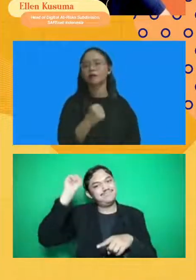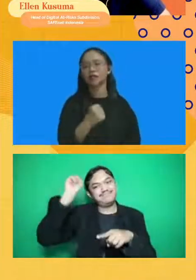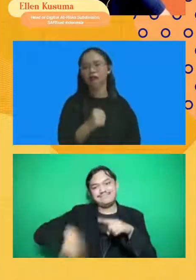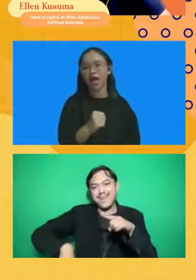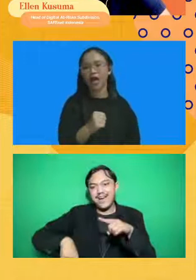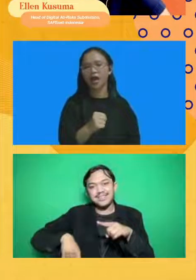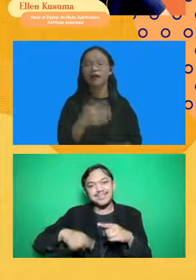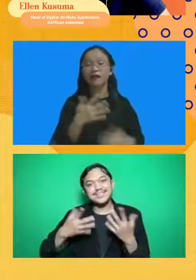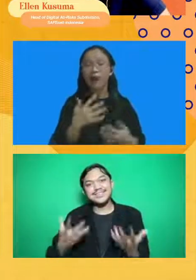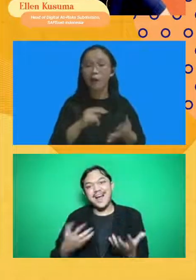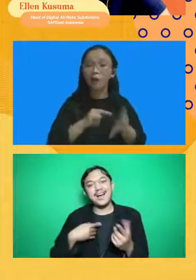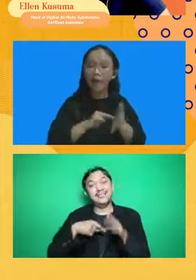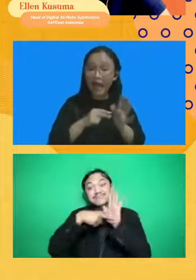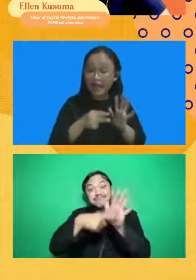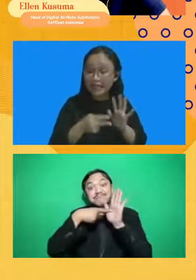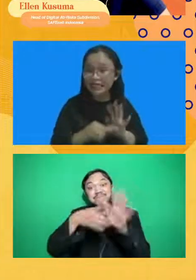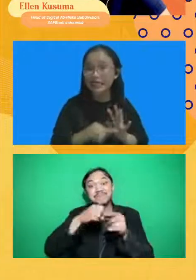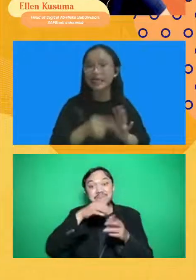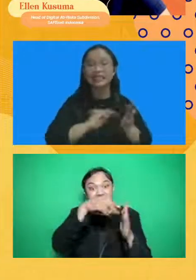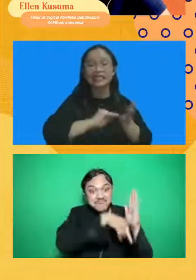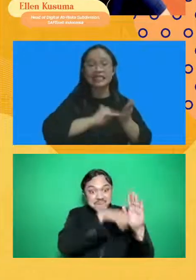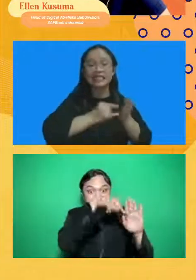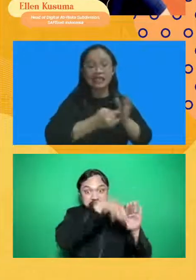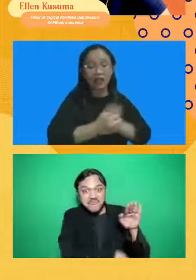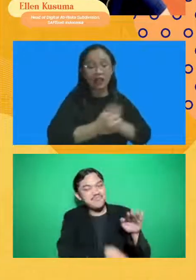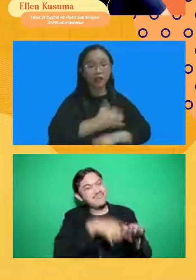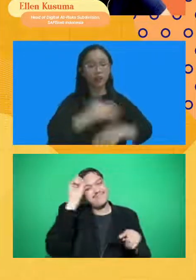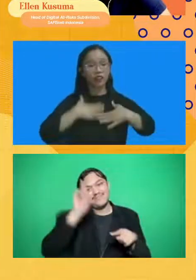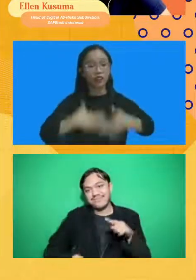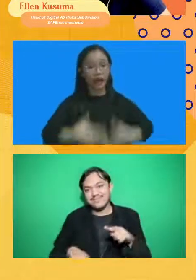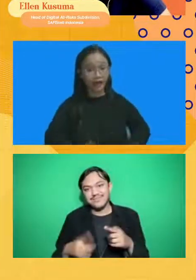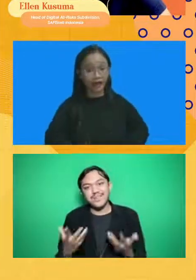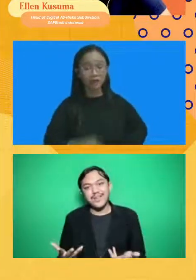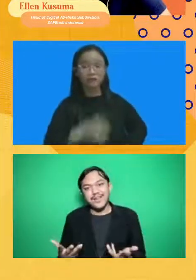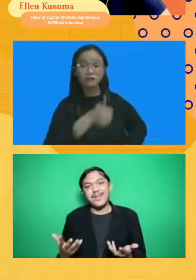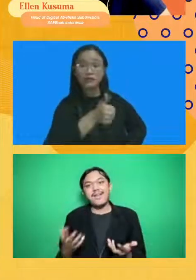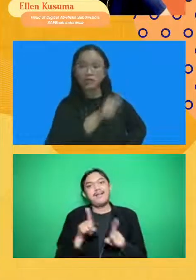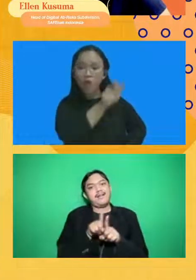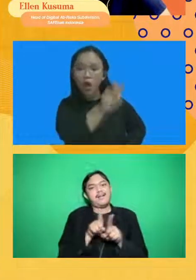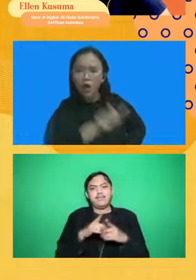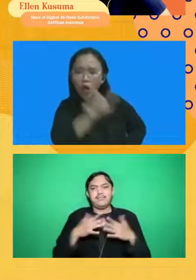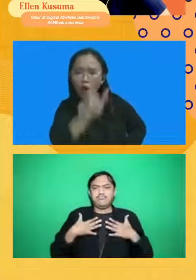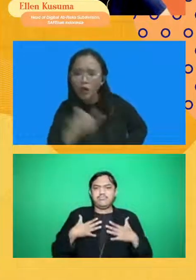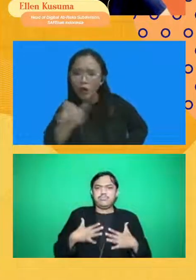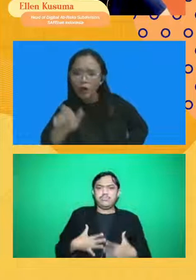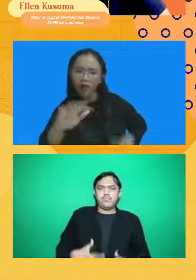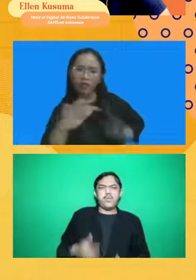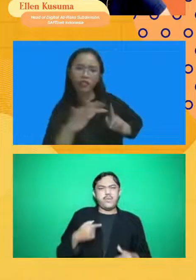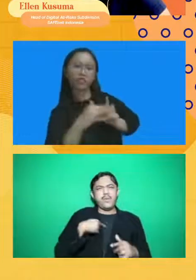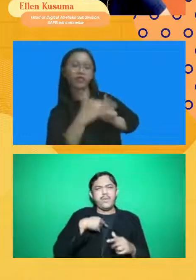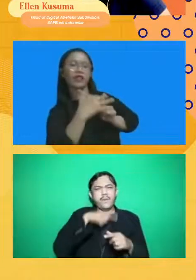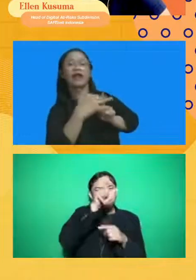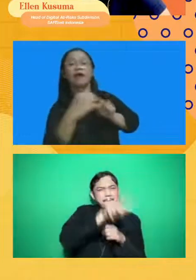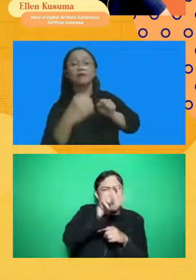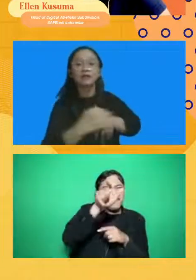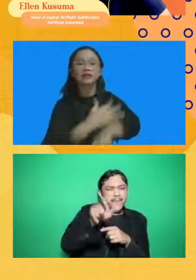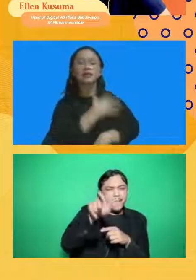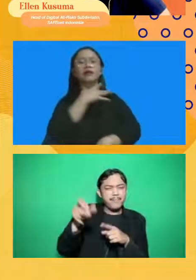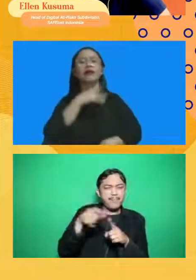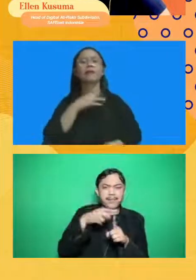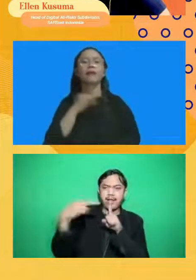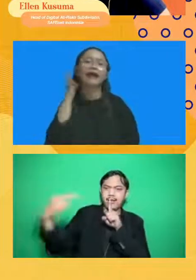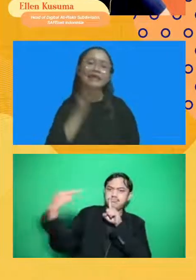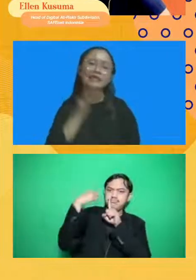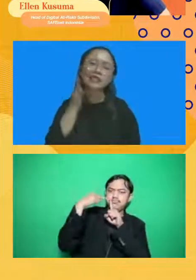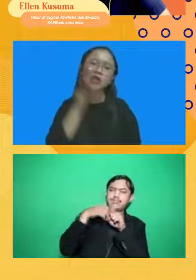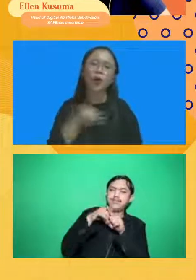digital world is more susceptible to more harm and risk. And the online harm and risk